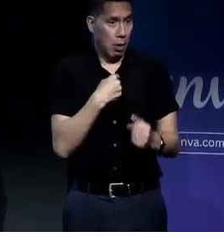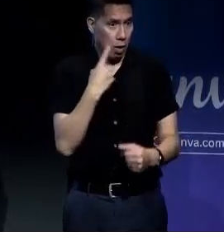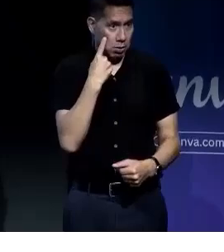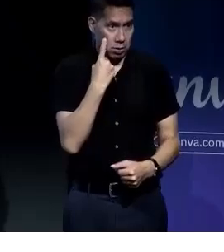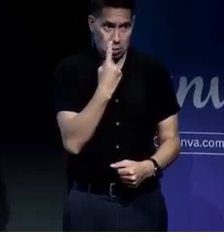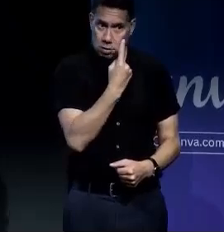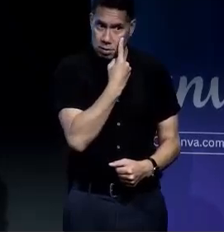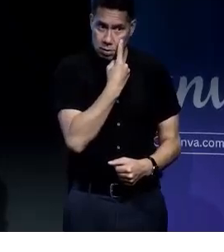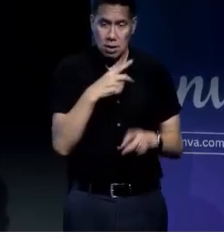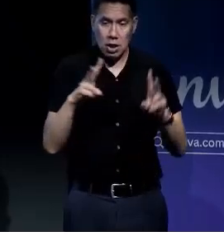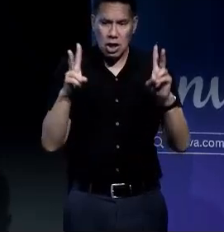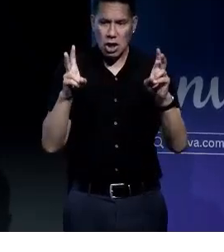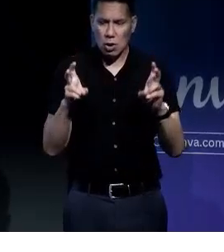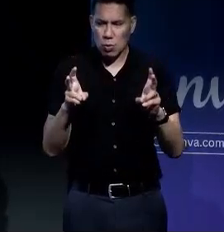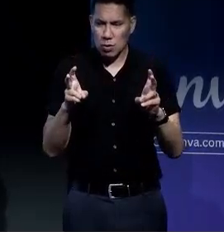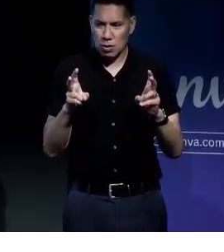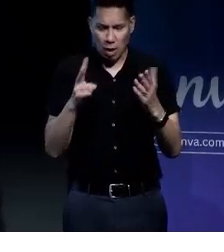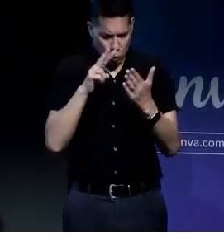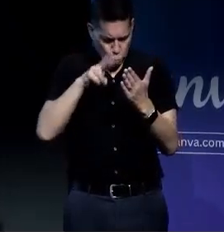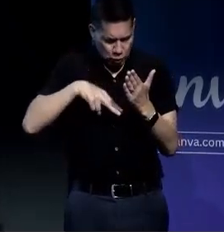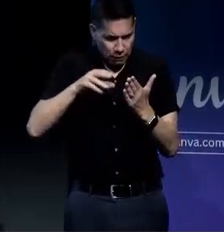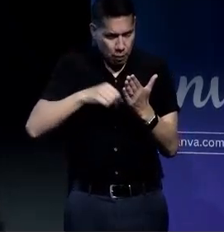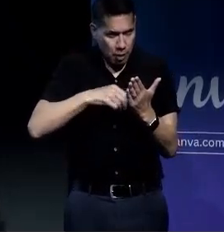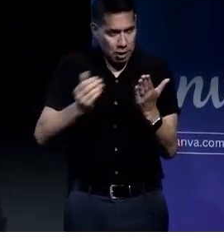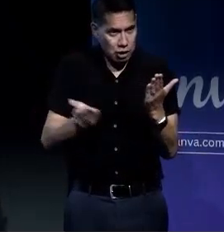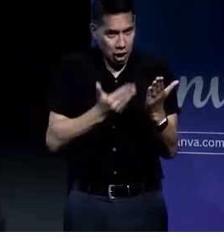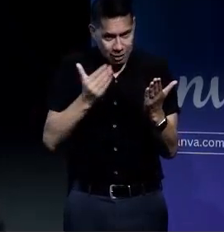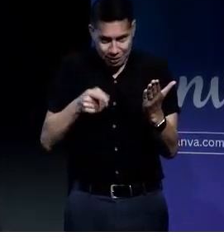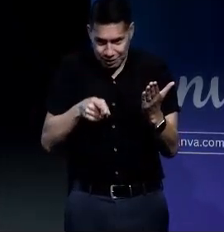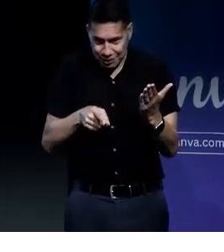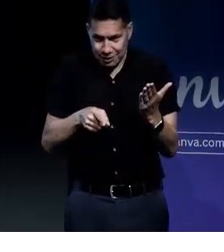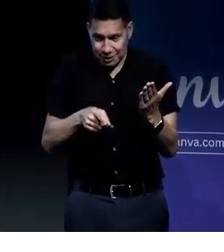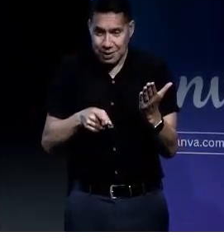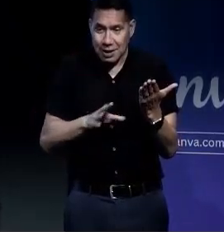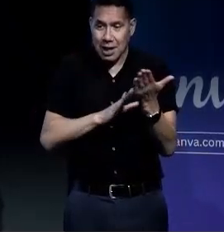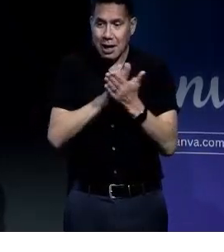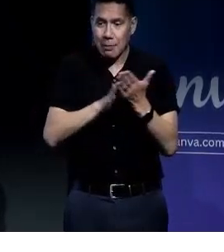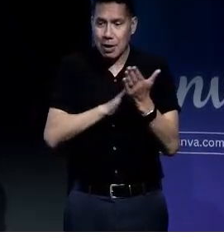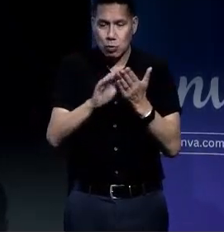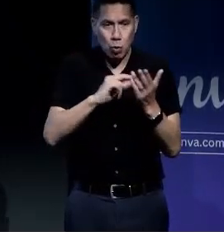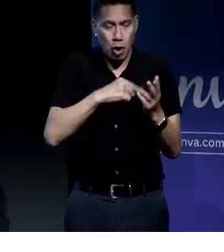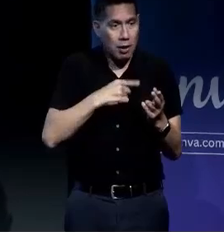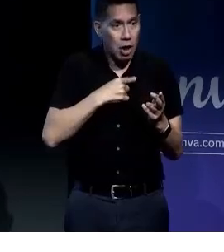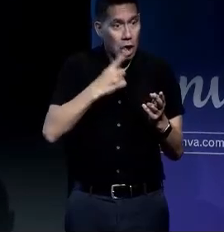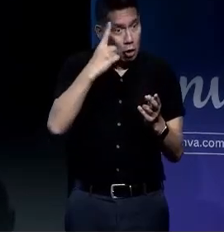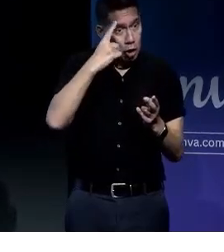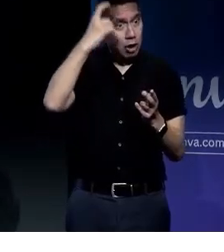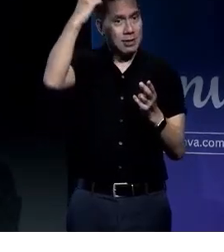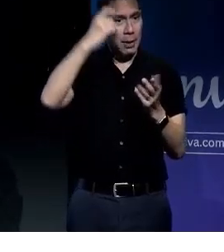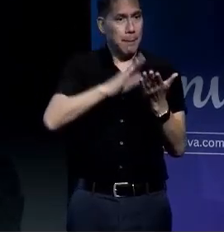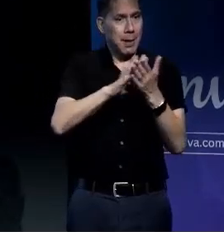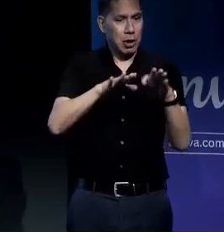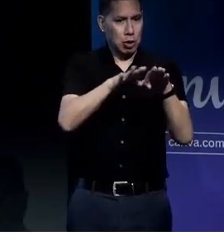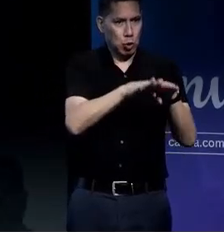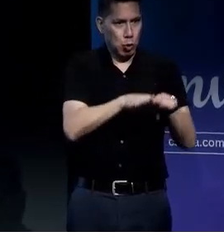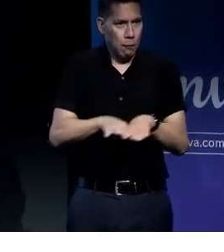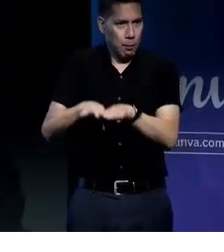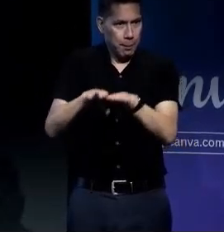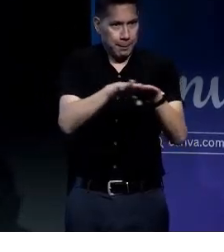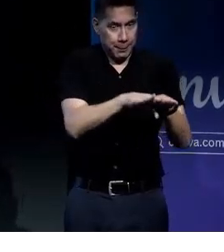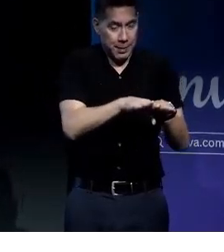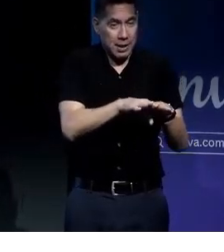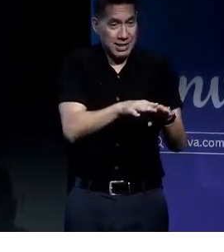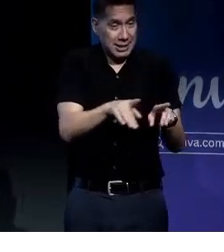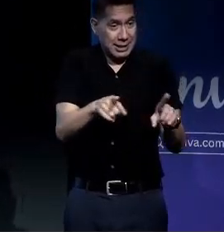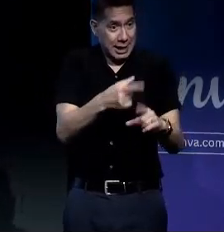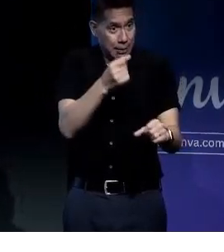And this is called, I'm just reading this off my slides, perceptual uniformity. So in this example, I took the